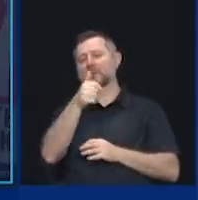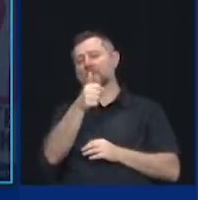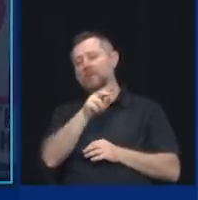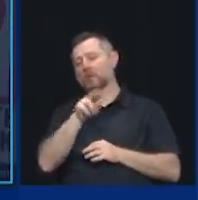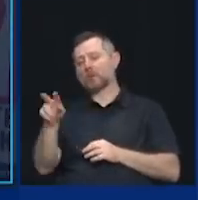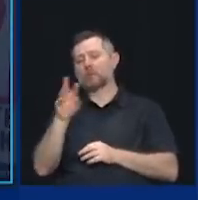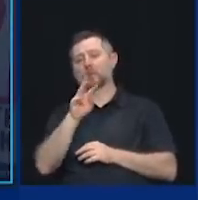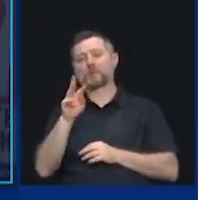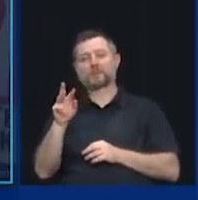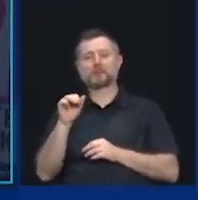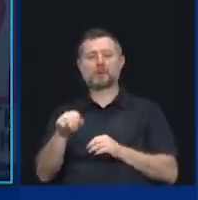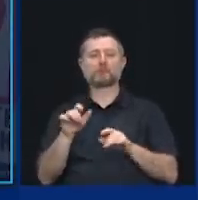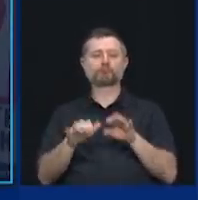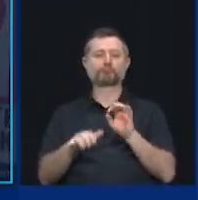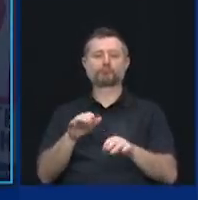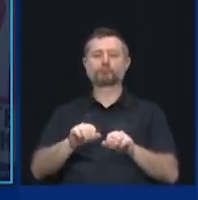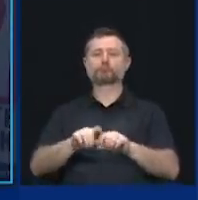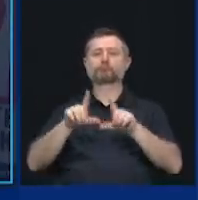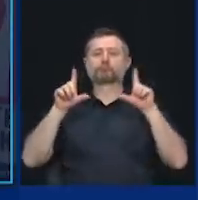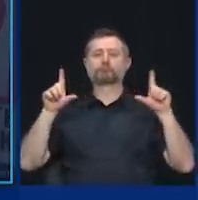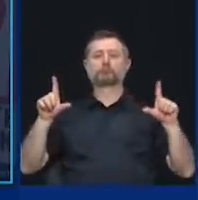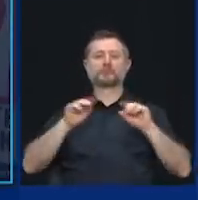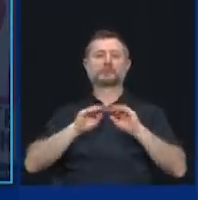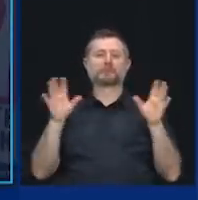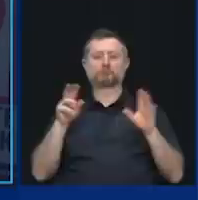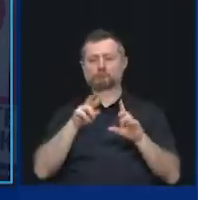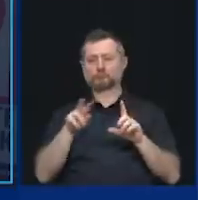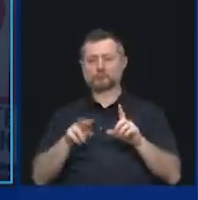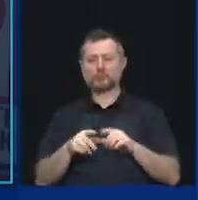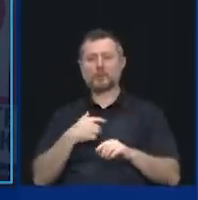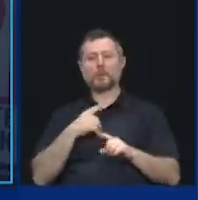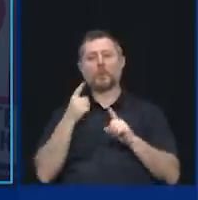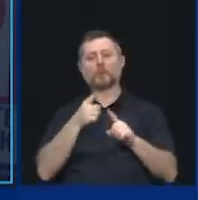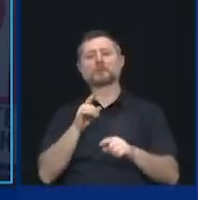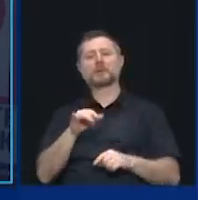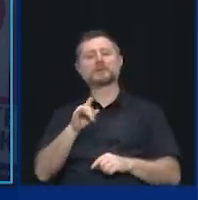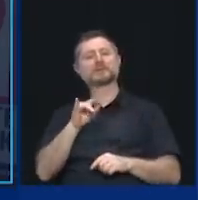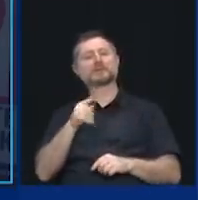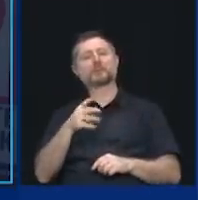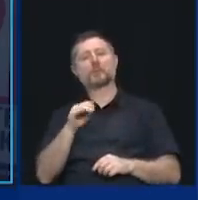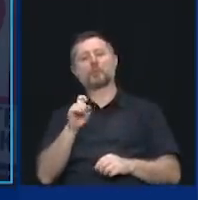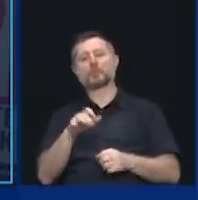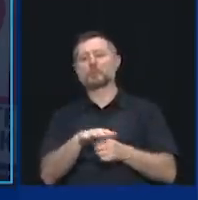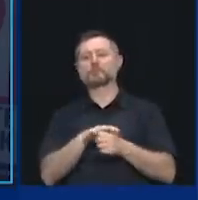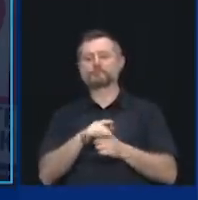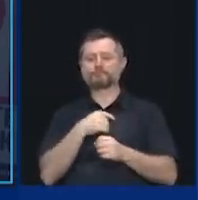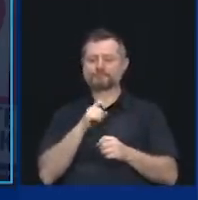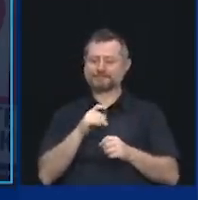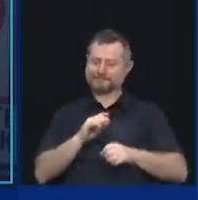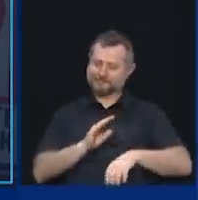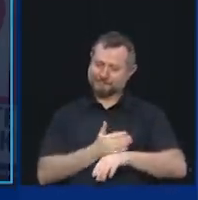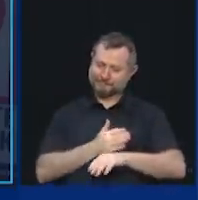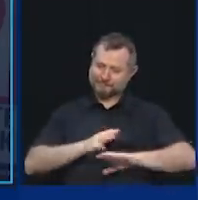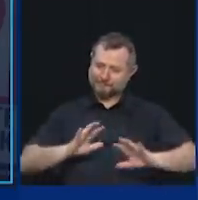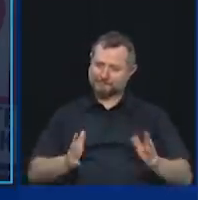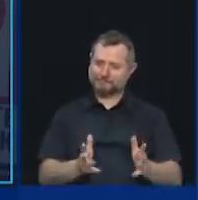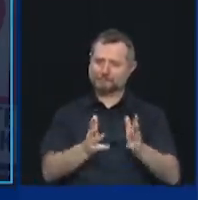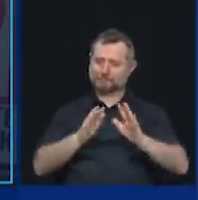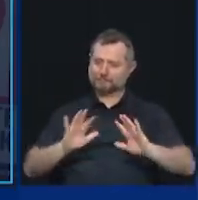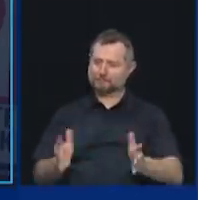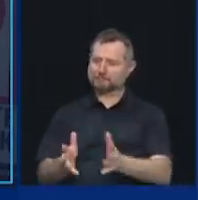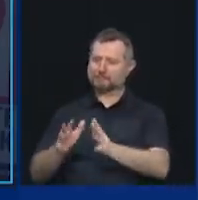is the remainder of the zip codes of the 176, and we're going to be focusing on